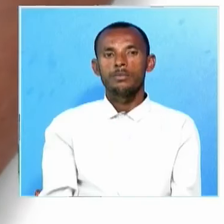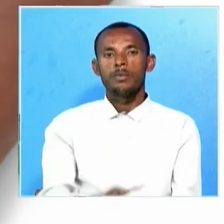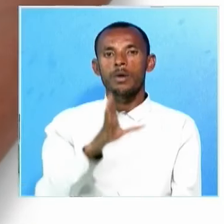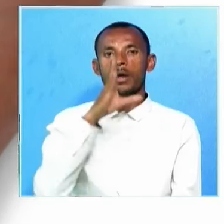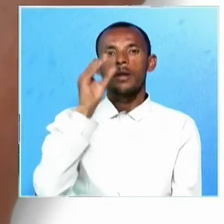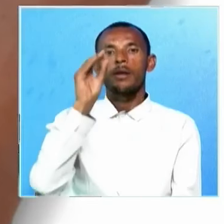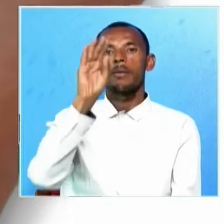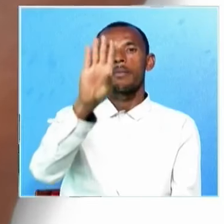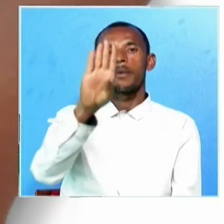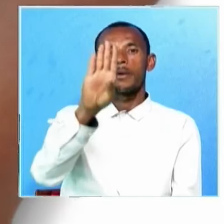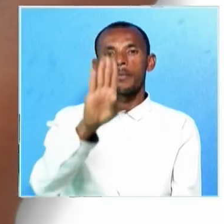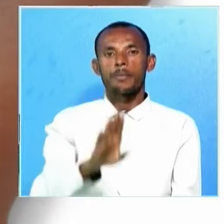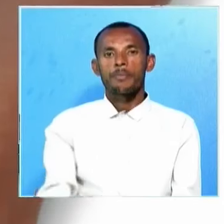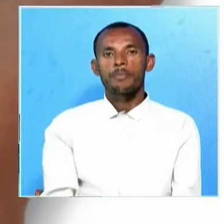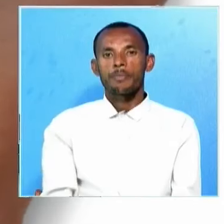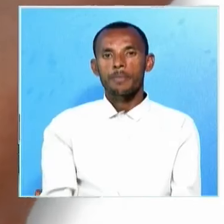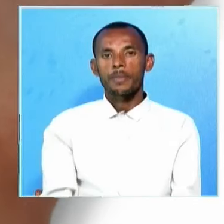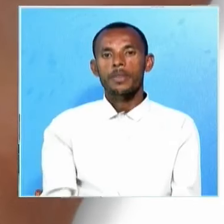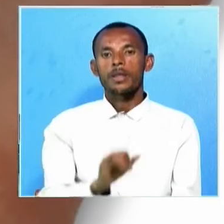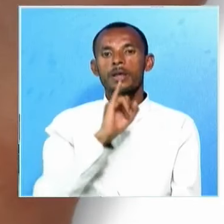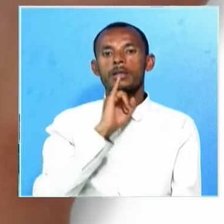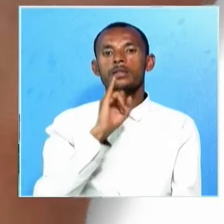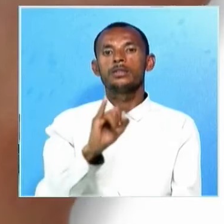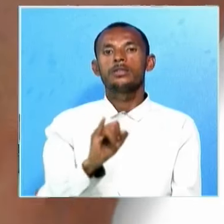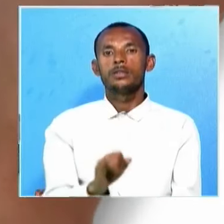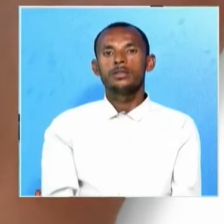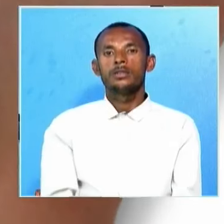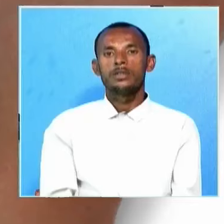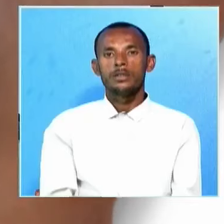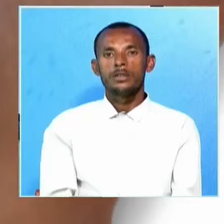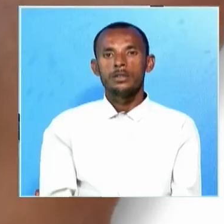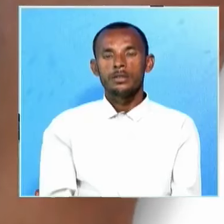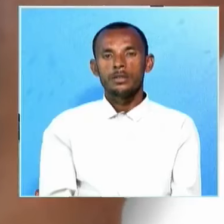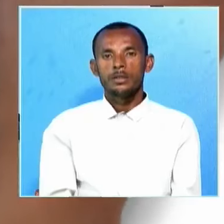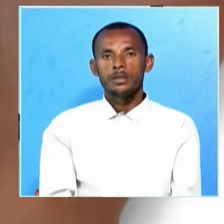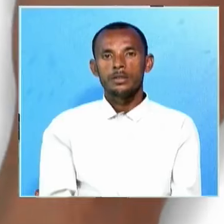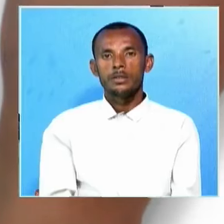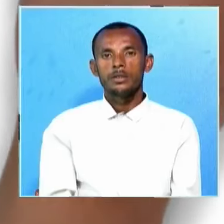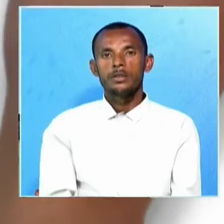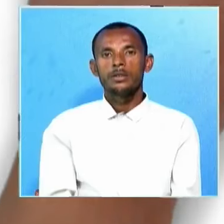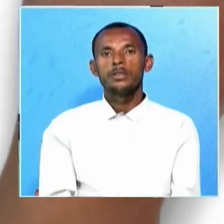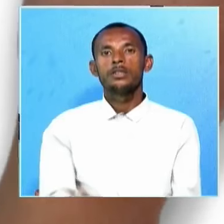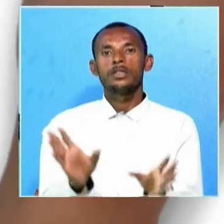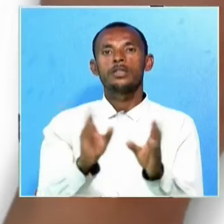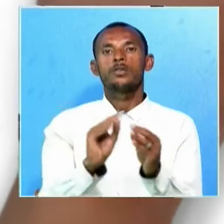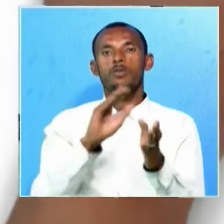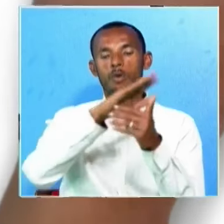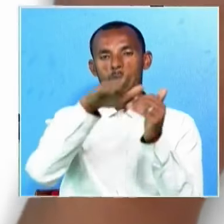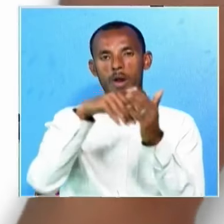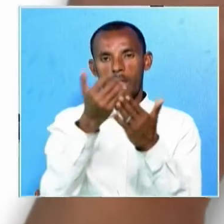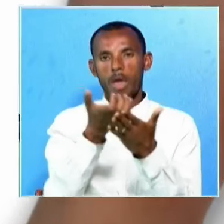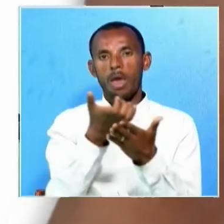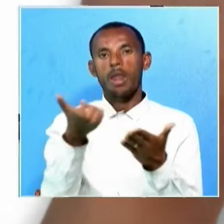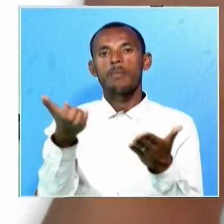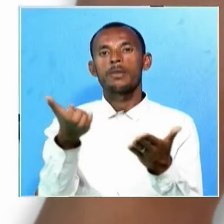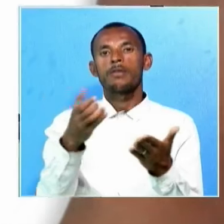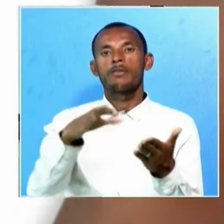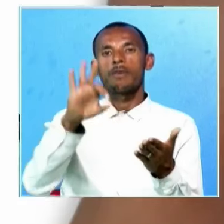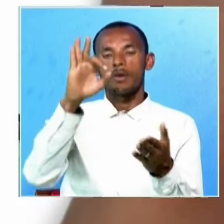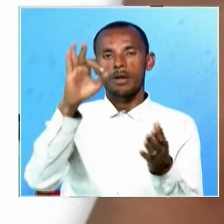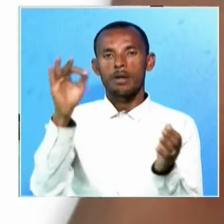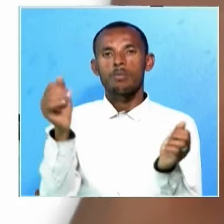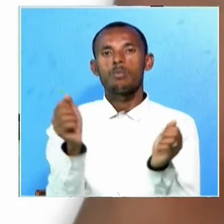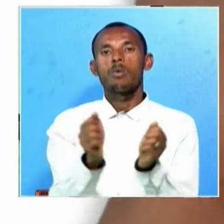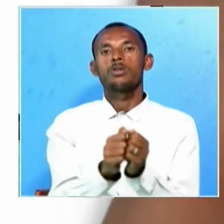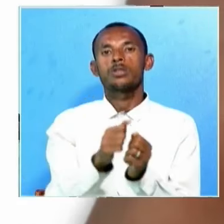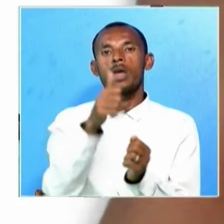and B is this the set of all elements that are found both